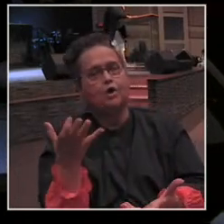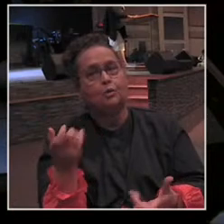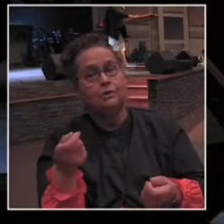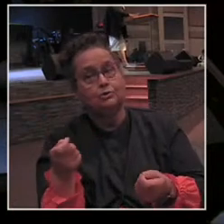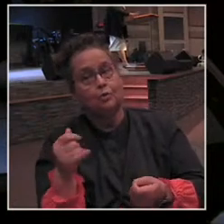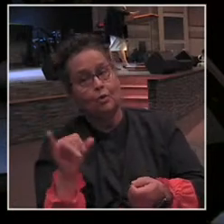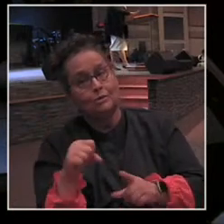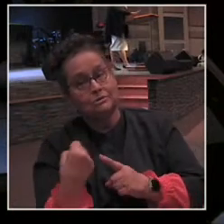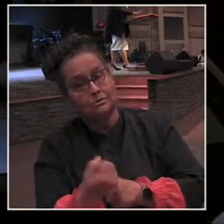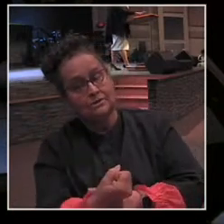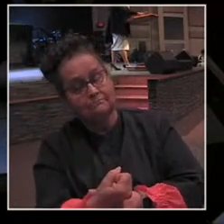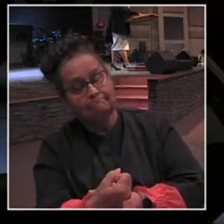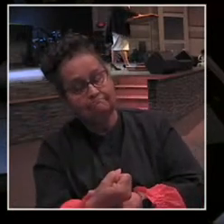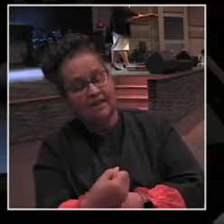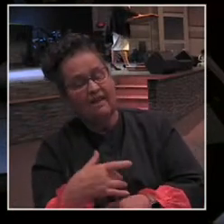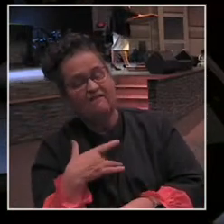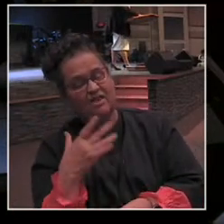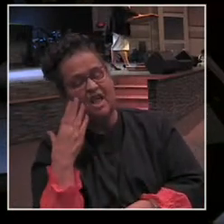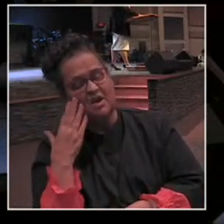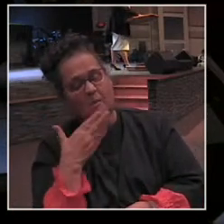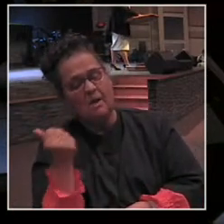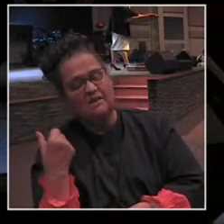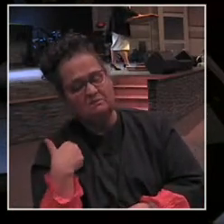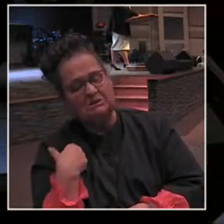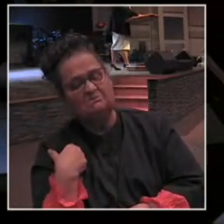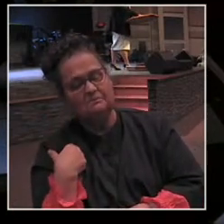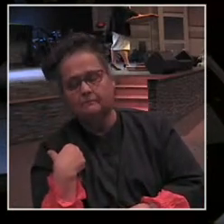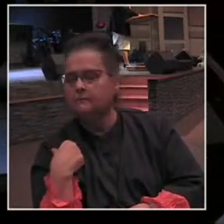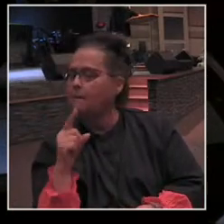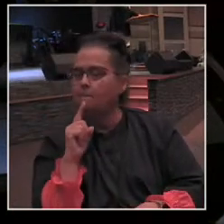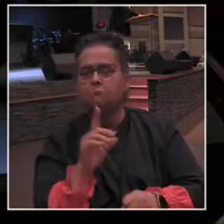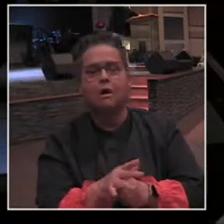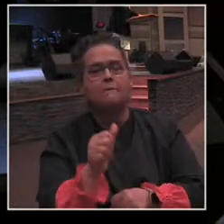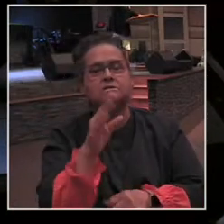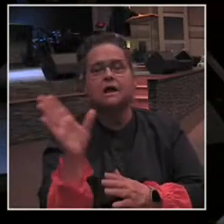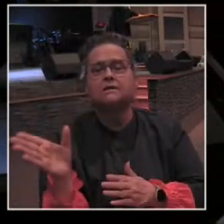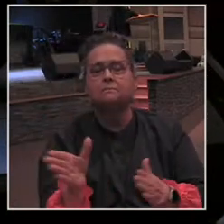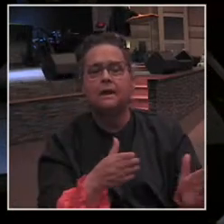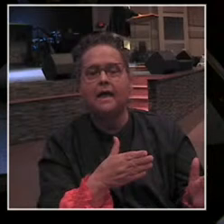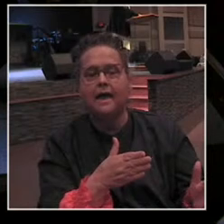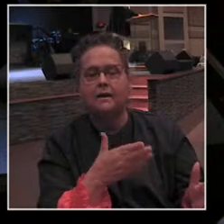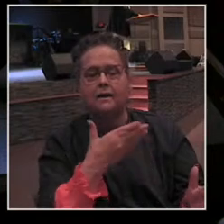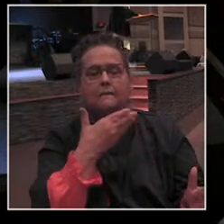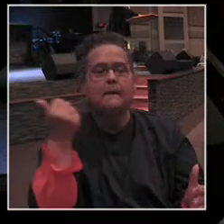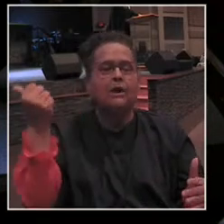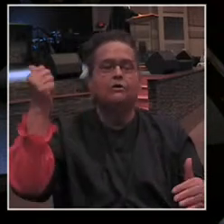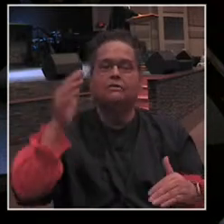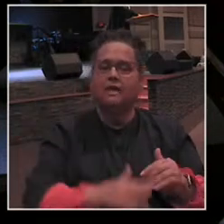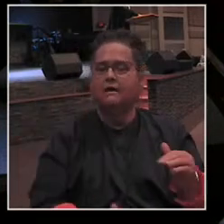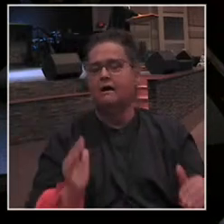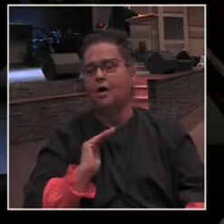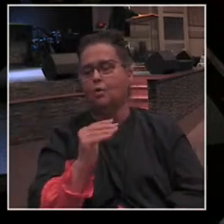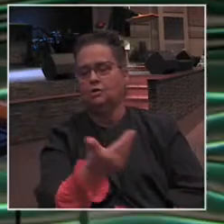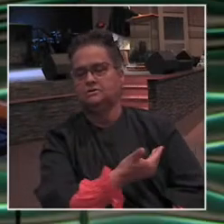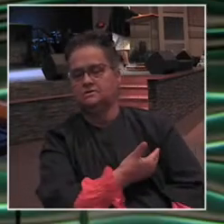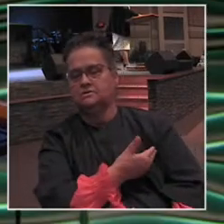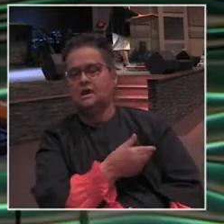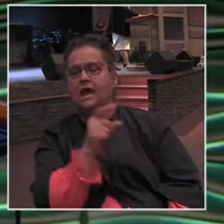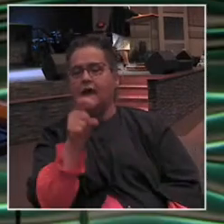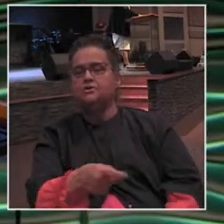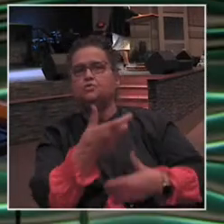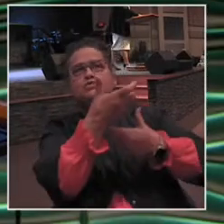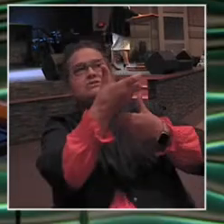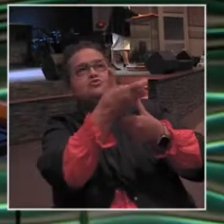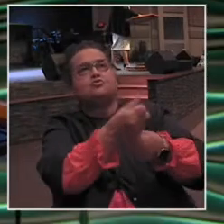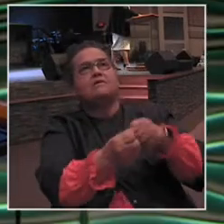the situation because you think you know what's best, but I promise God's plans are a lot higher and better than ours, and you need to